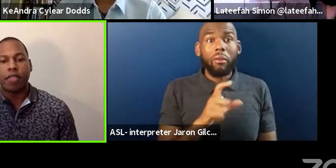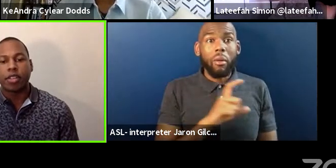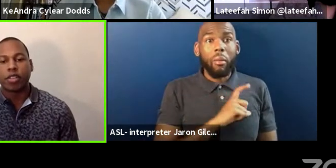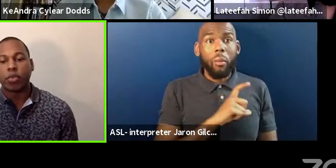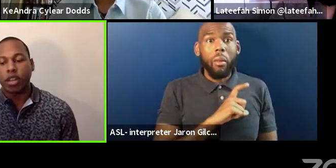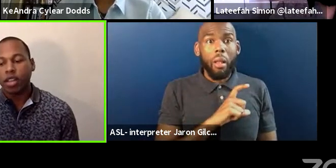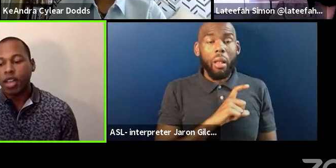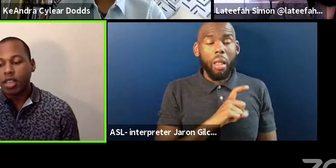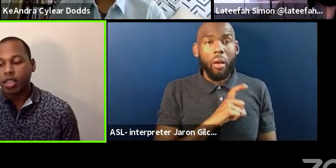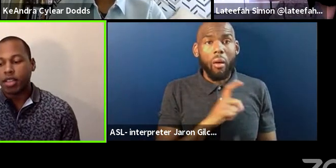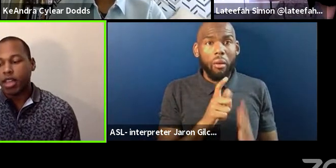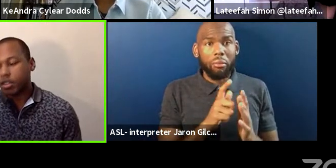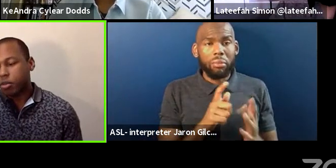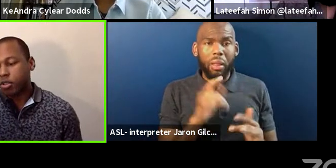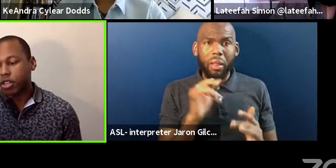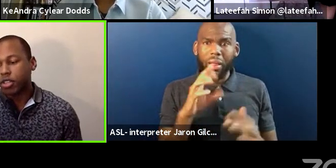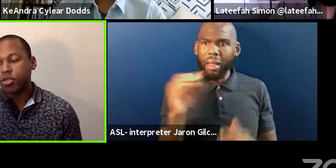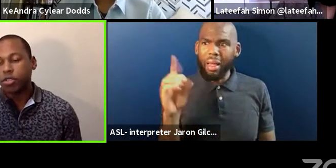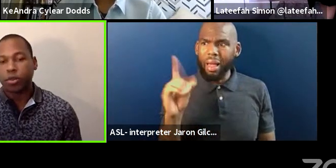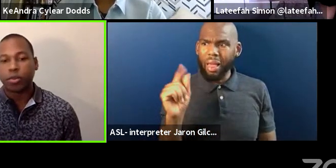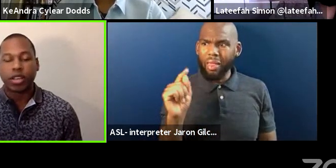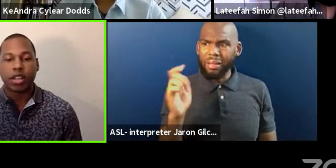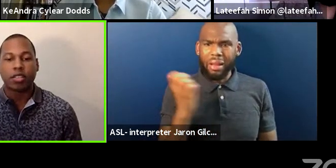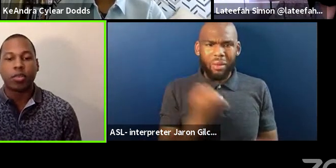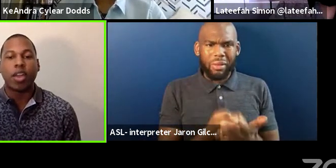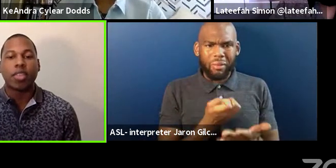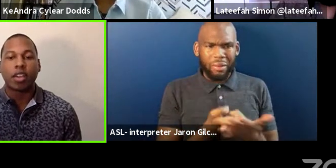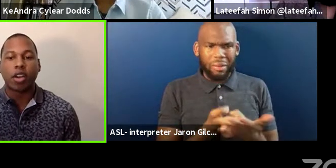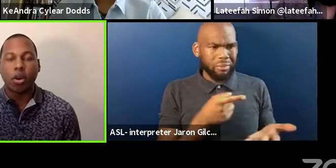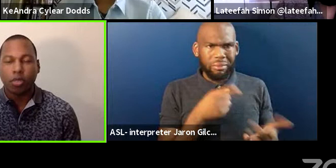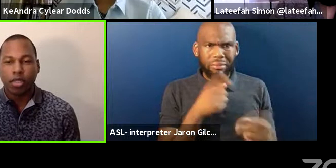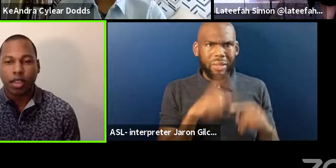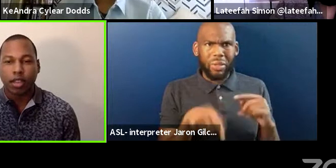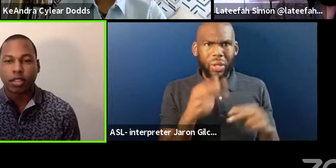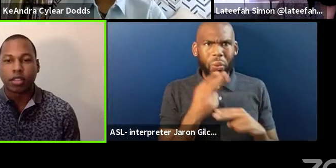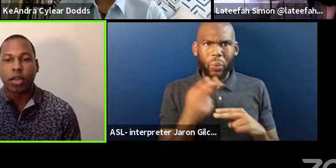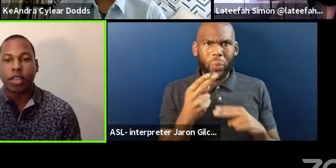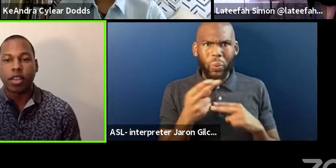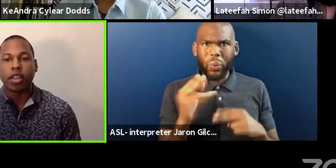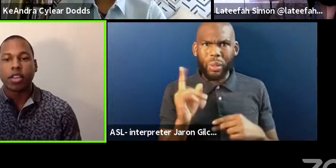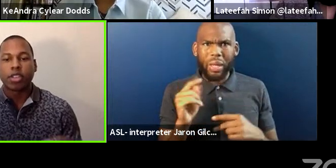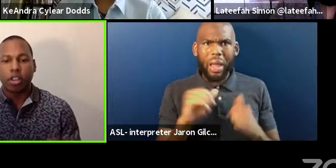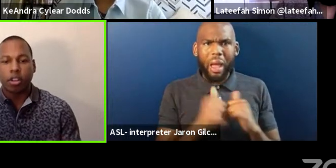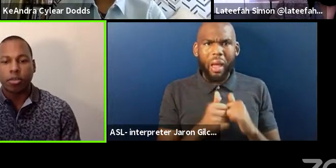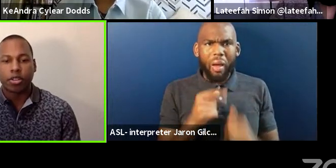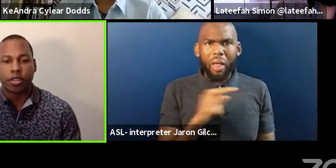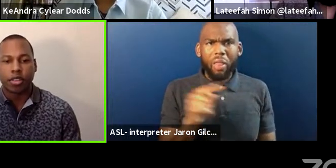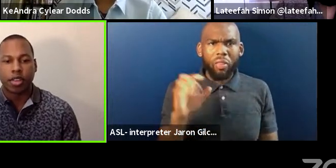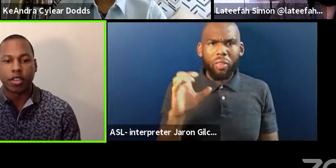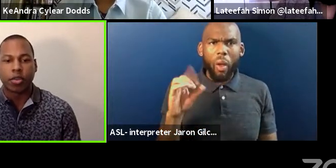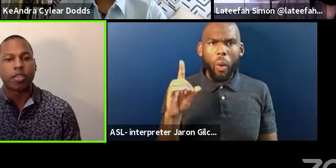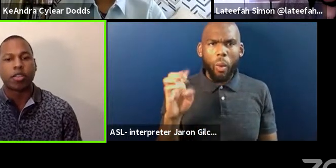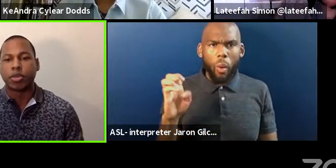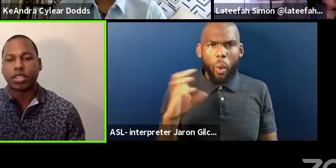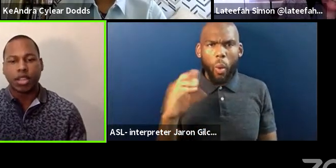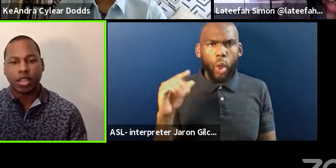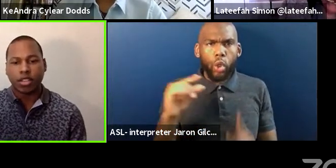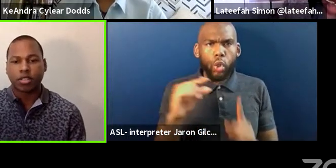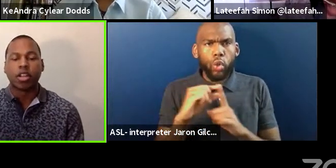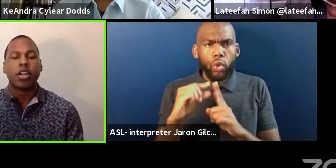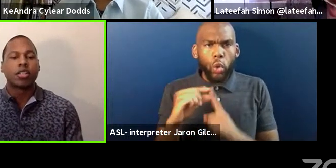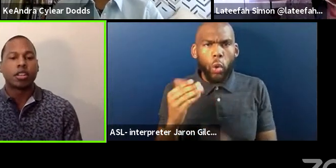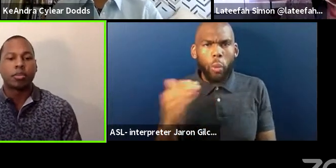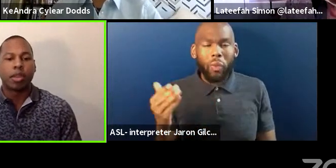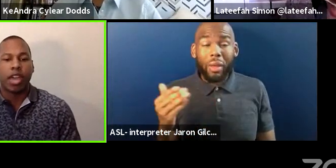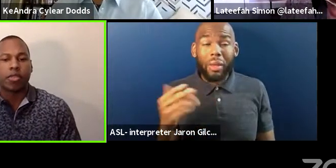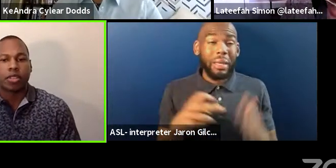very evident is one, the data is almost unusable because the way they code things and the way they term certain things, whether those be tickets